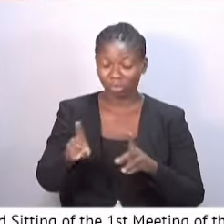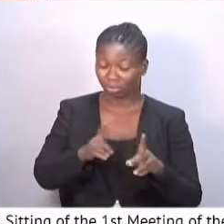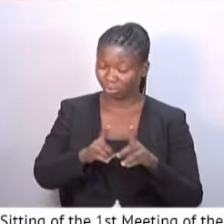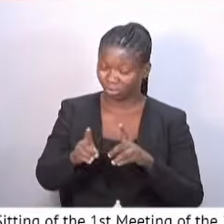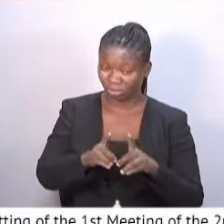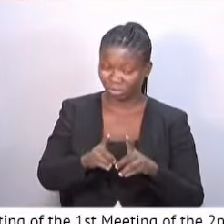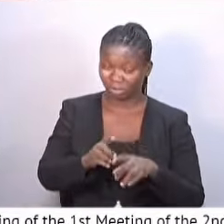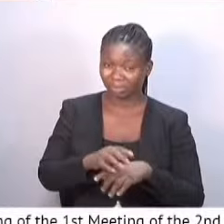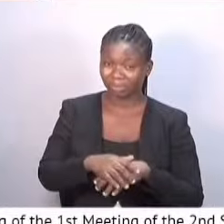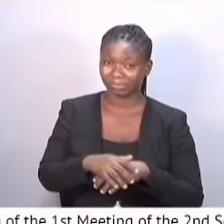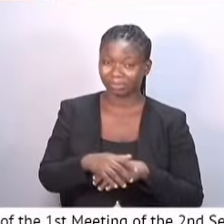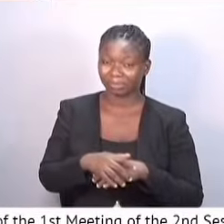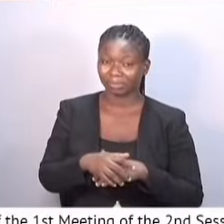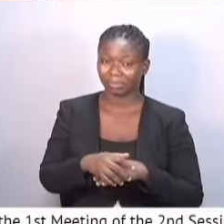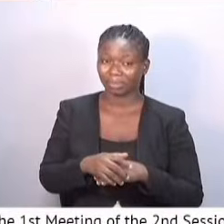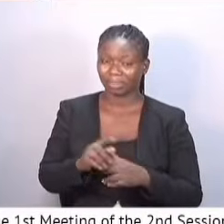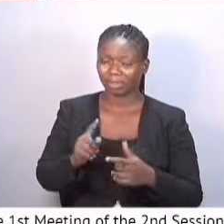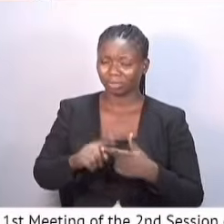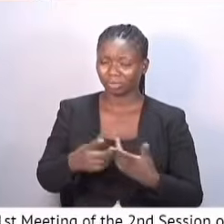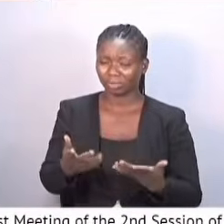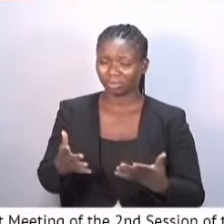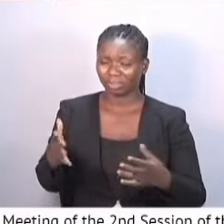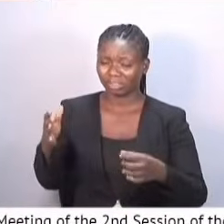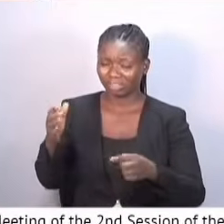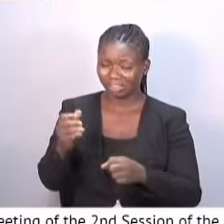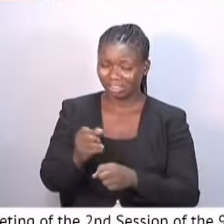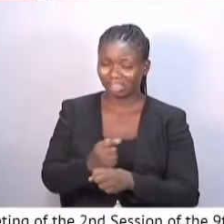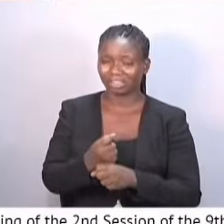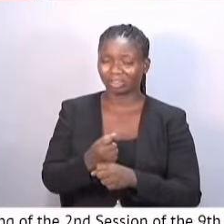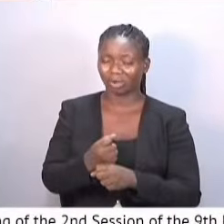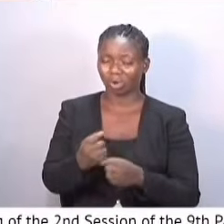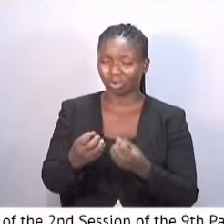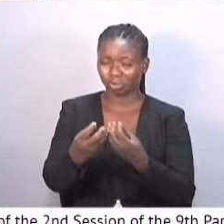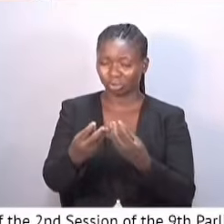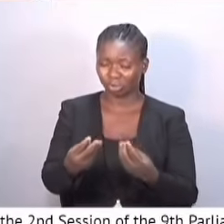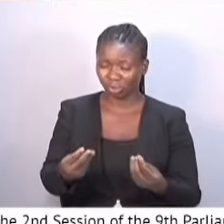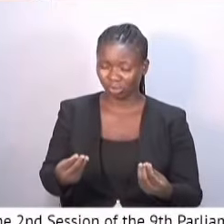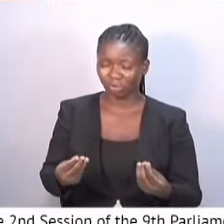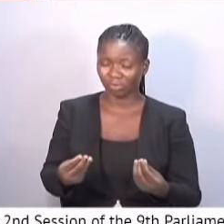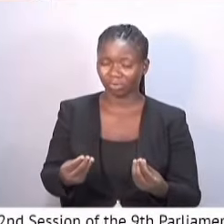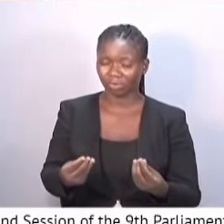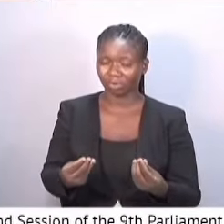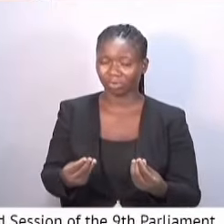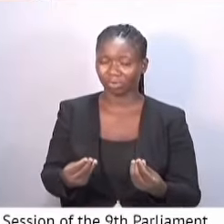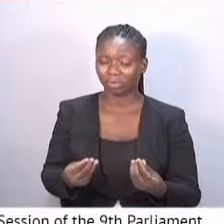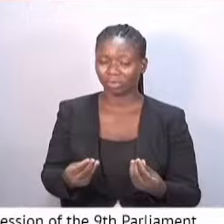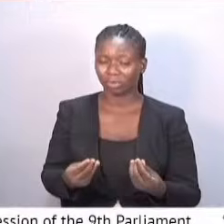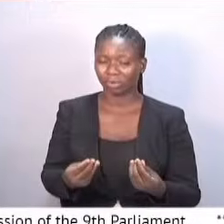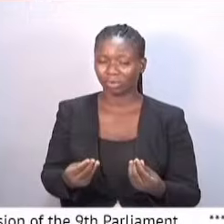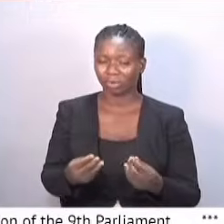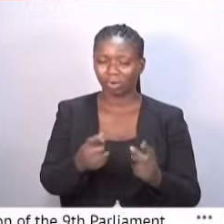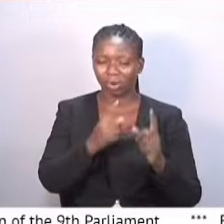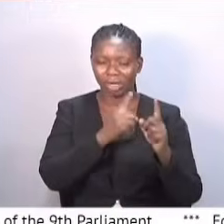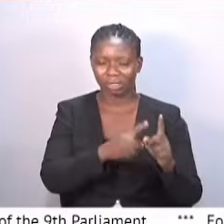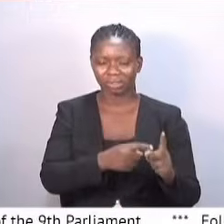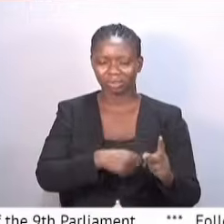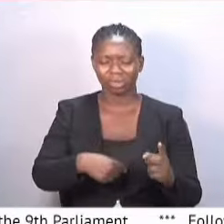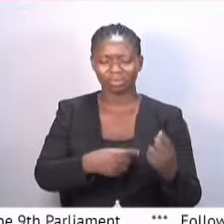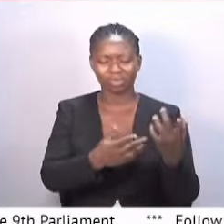doing to get us out of this long waiting period? That's the